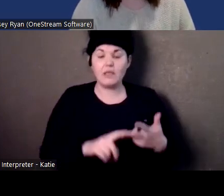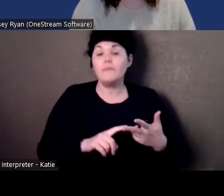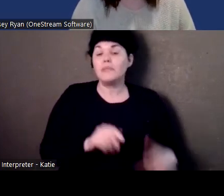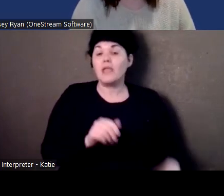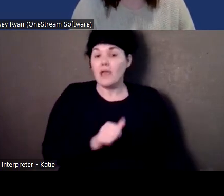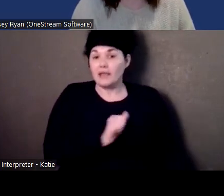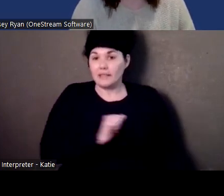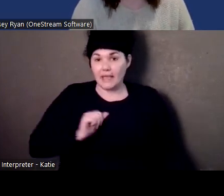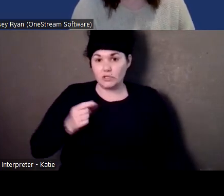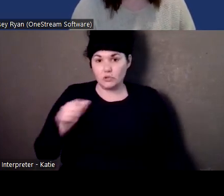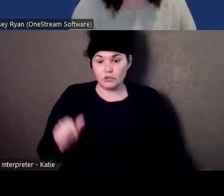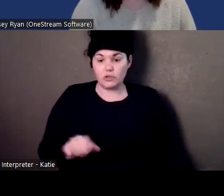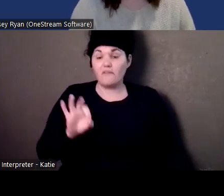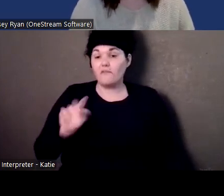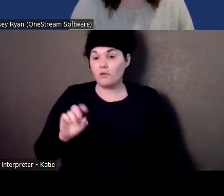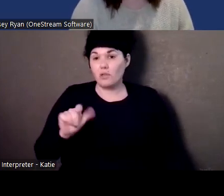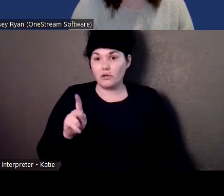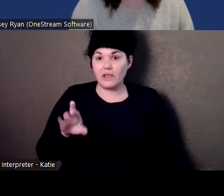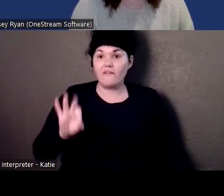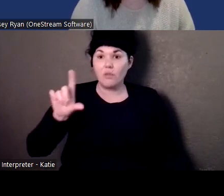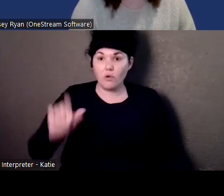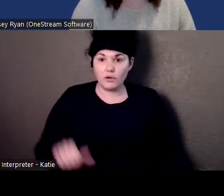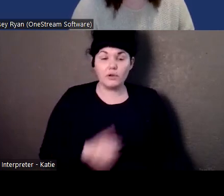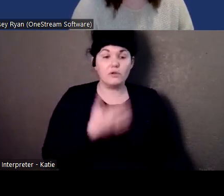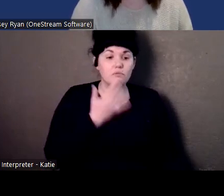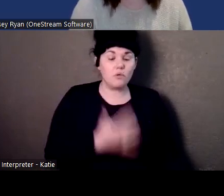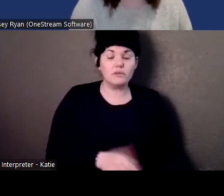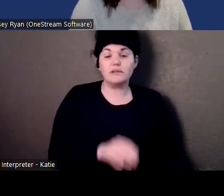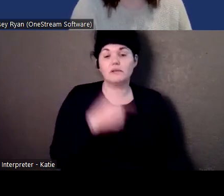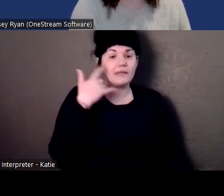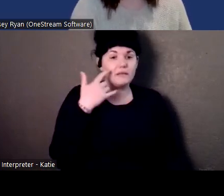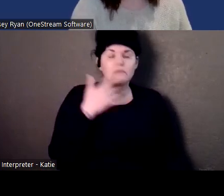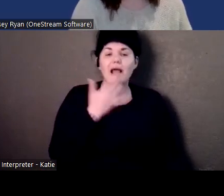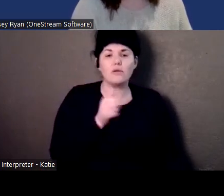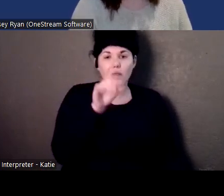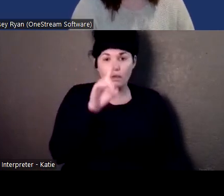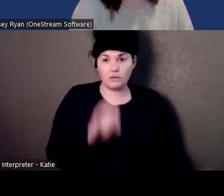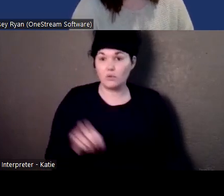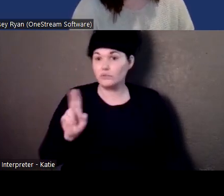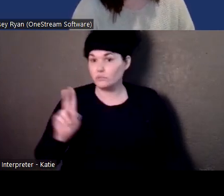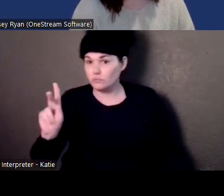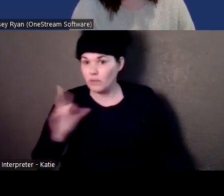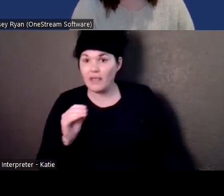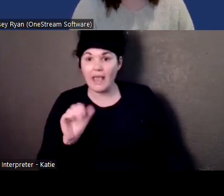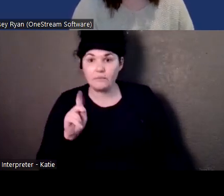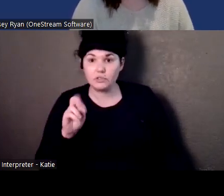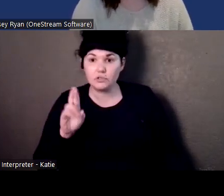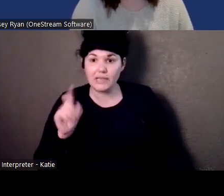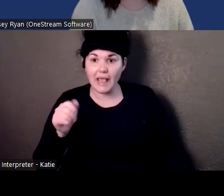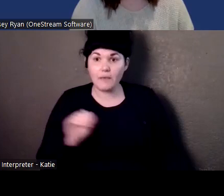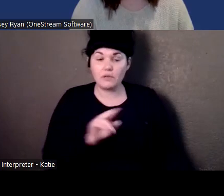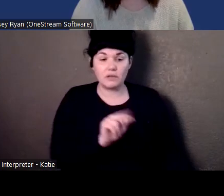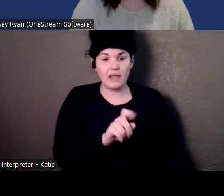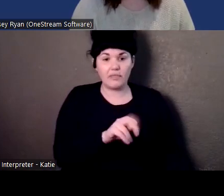Florida, Golden, Colorado, Manchester, United Kingdom, Amsterdam in the Netherlands, Sydney and